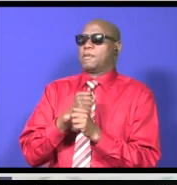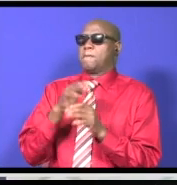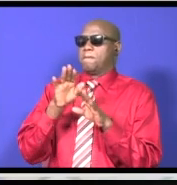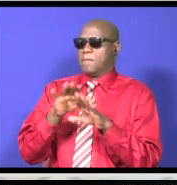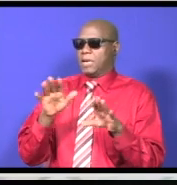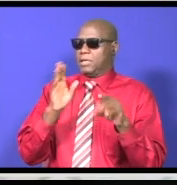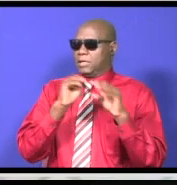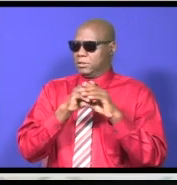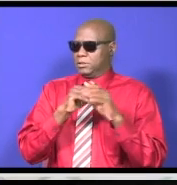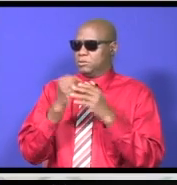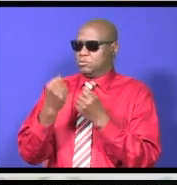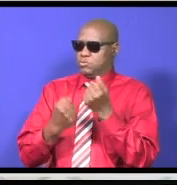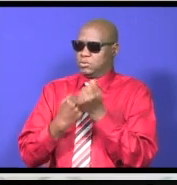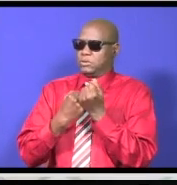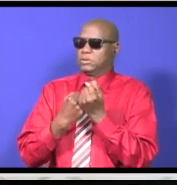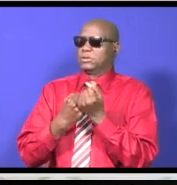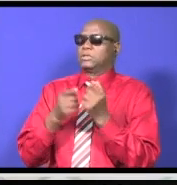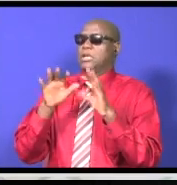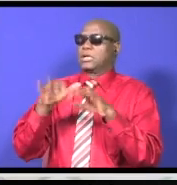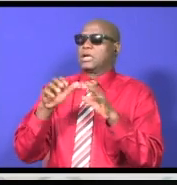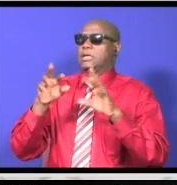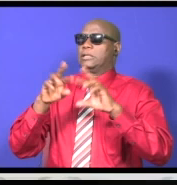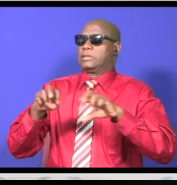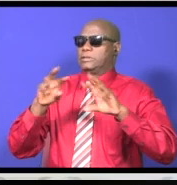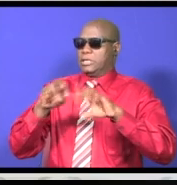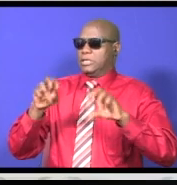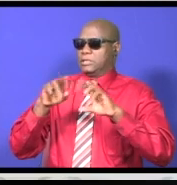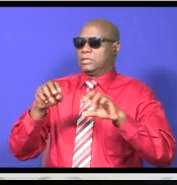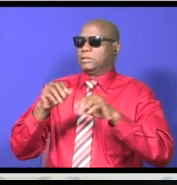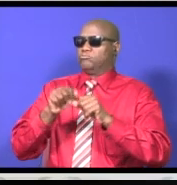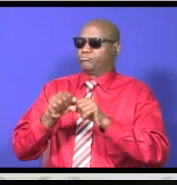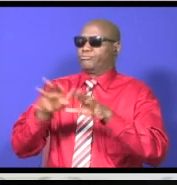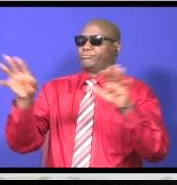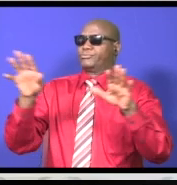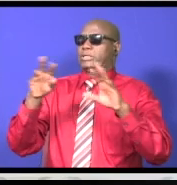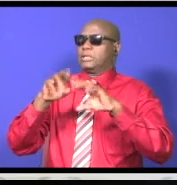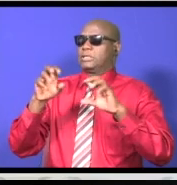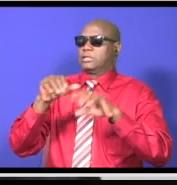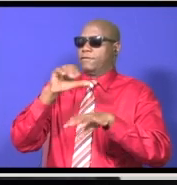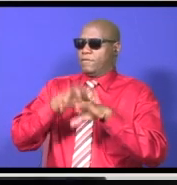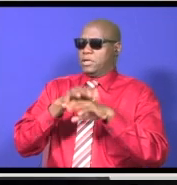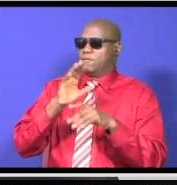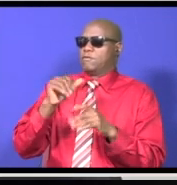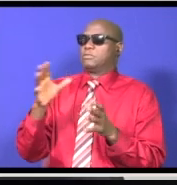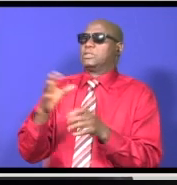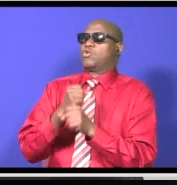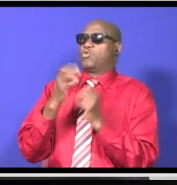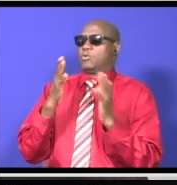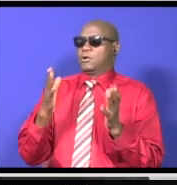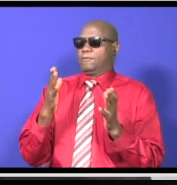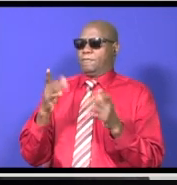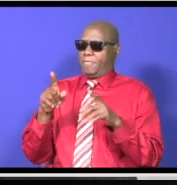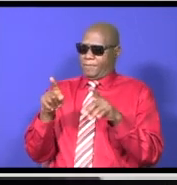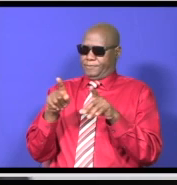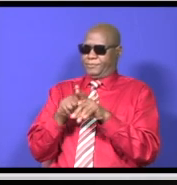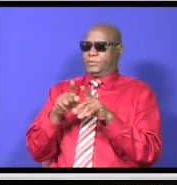and supporting agricultural research and dissemination of research findings to stakeholders. As an agricultural